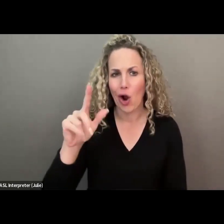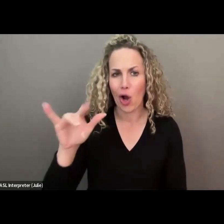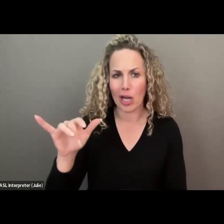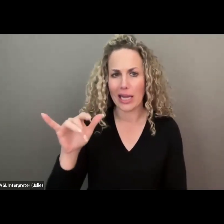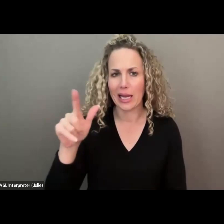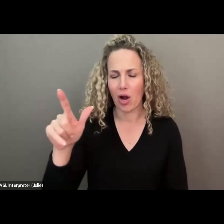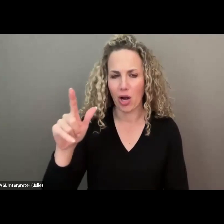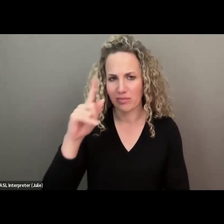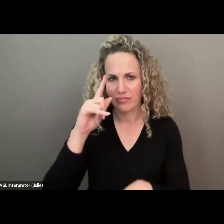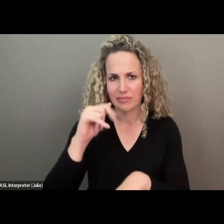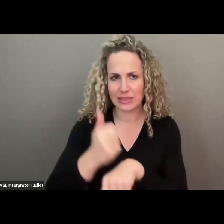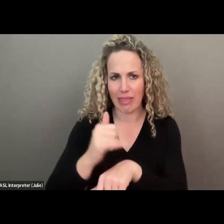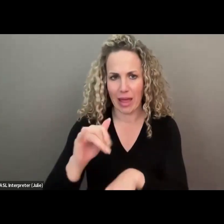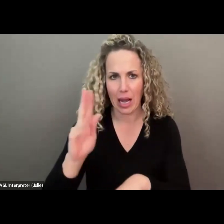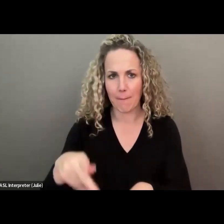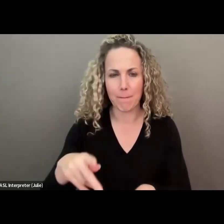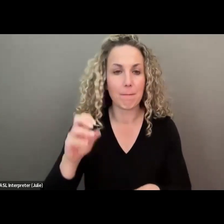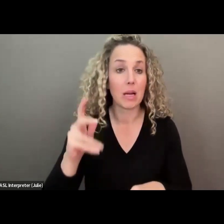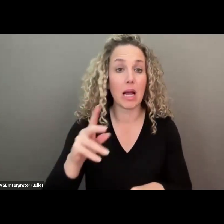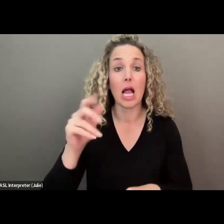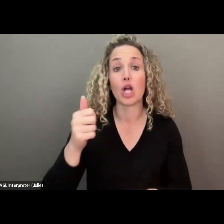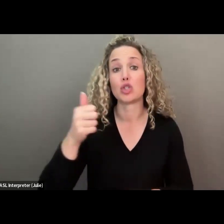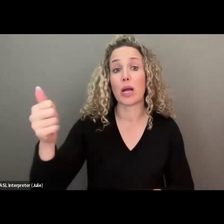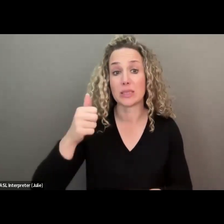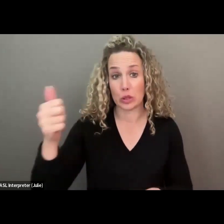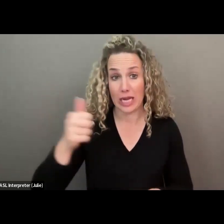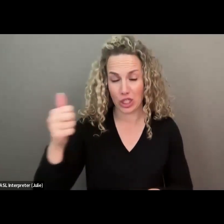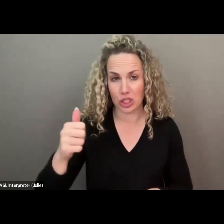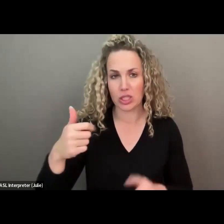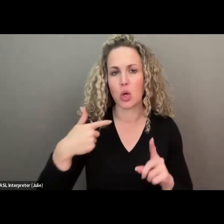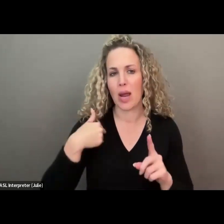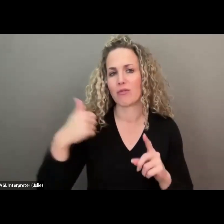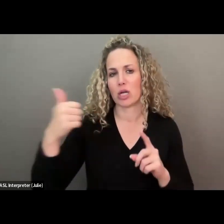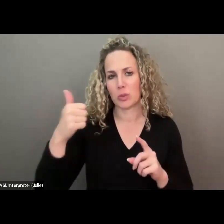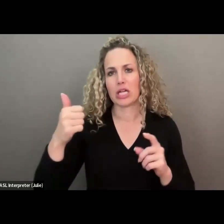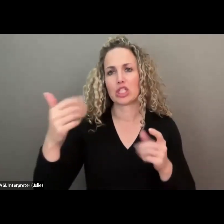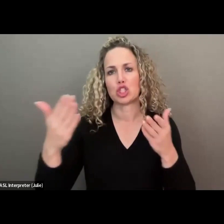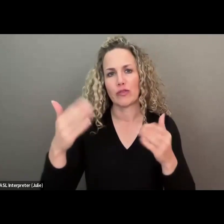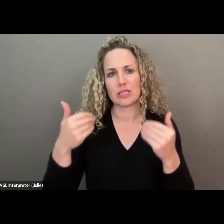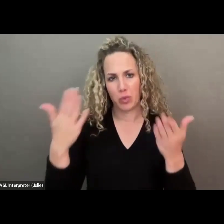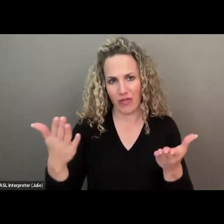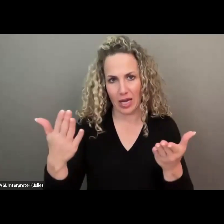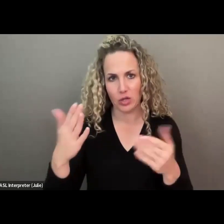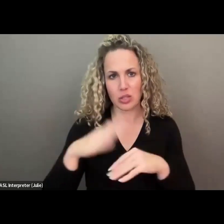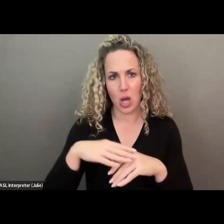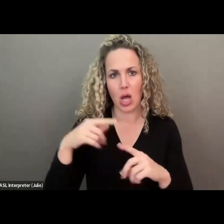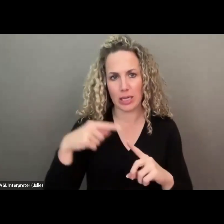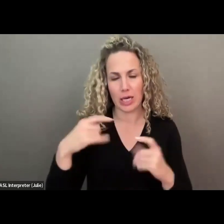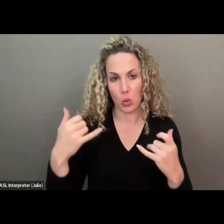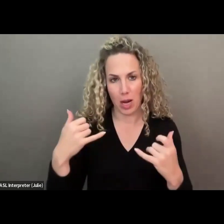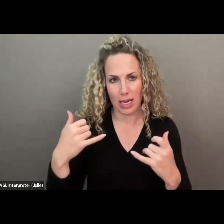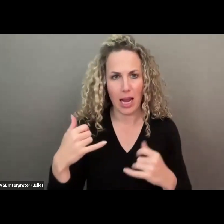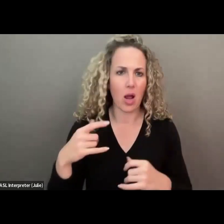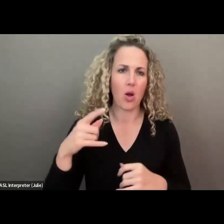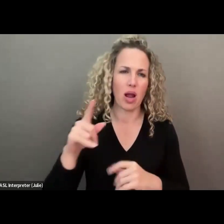squared away. And let's see. Transportation. So we've got transportation service providers probably on here right now. Usually I